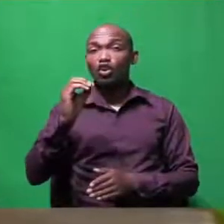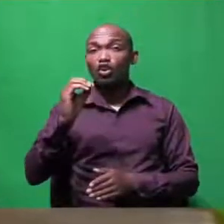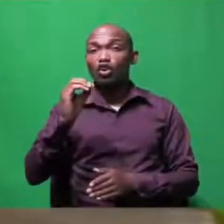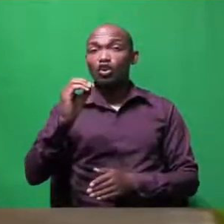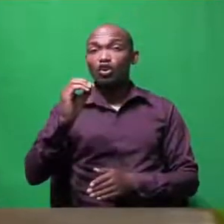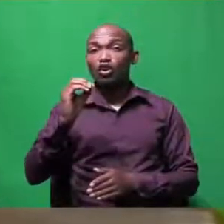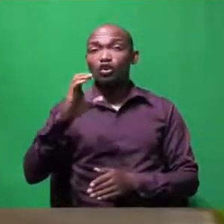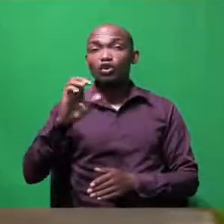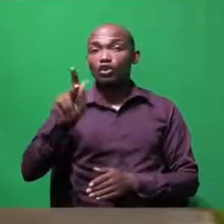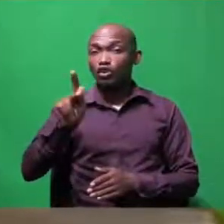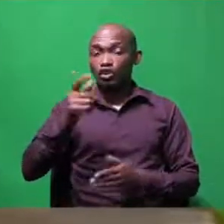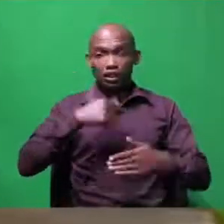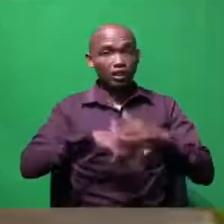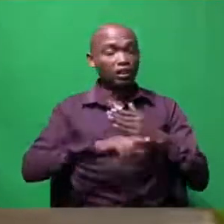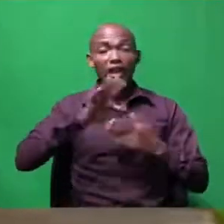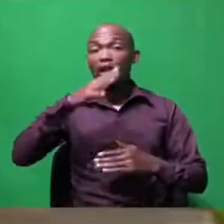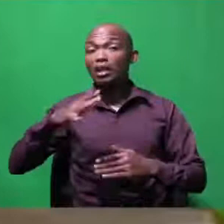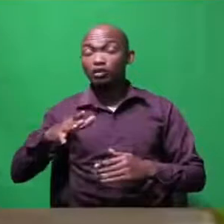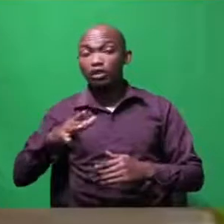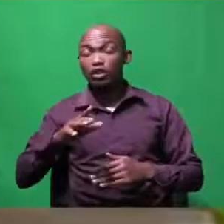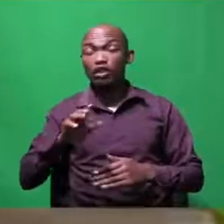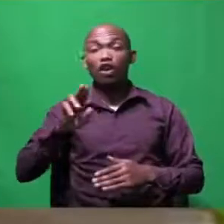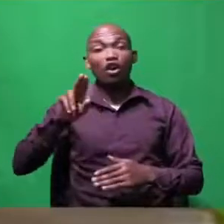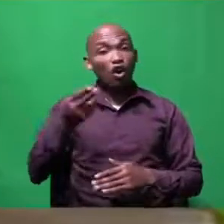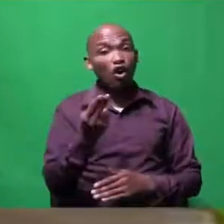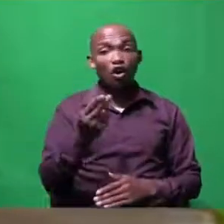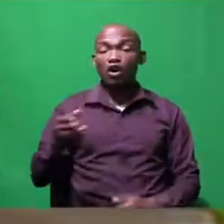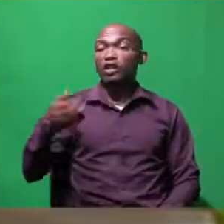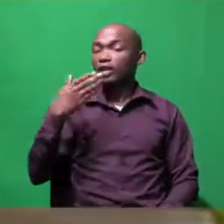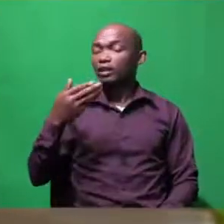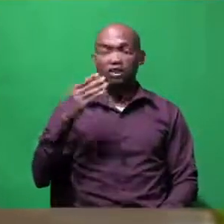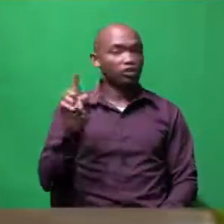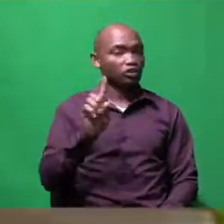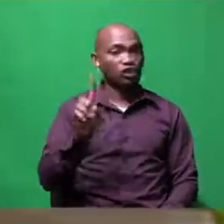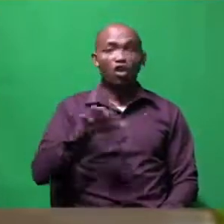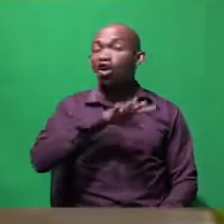in gases. That is another